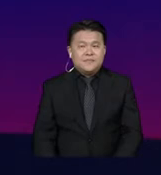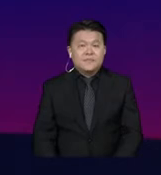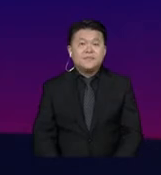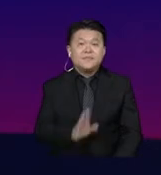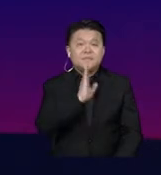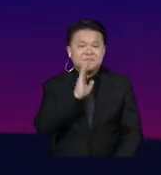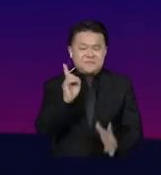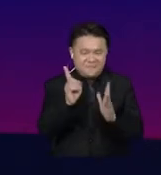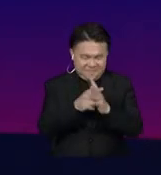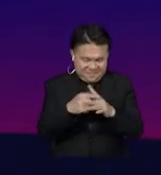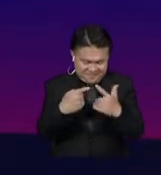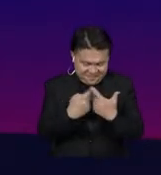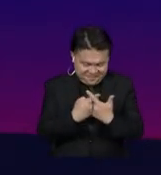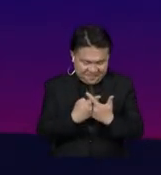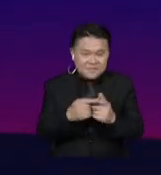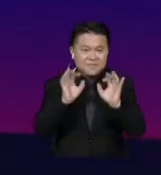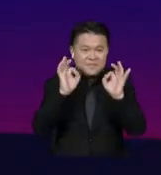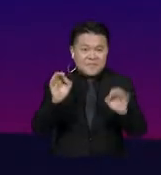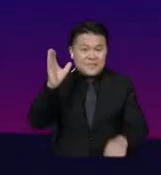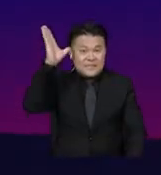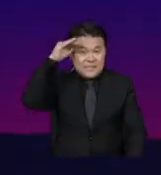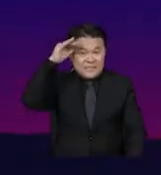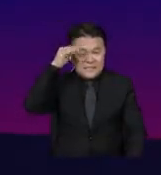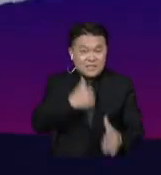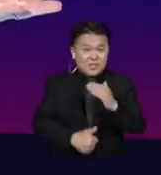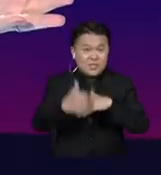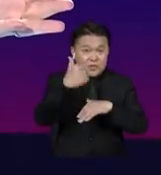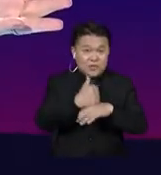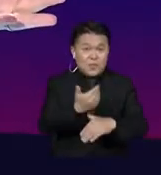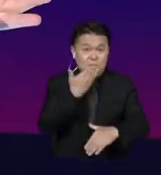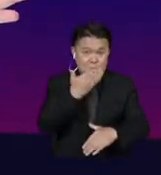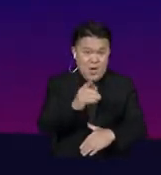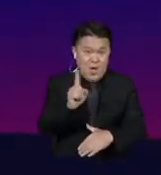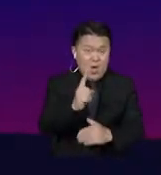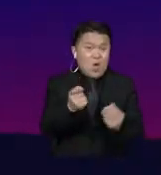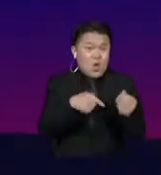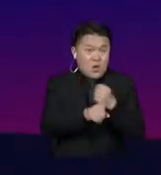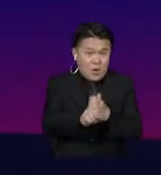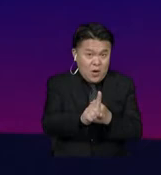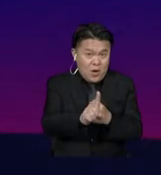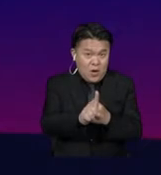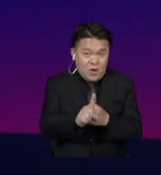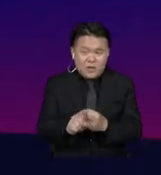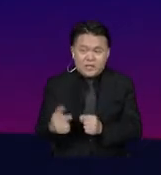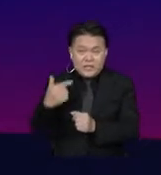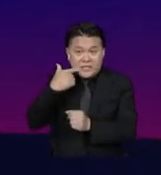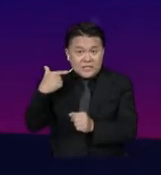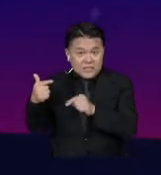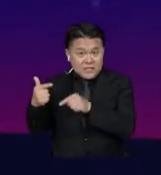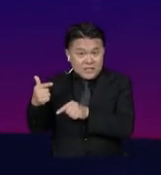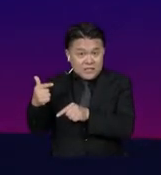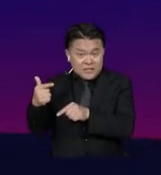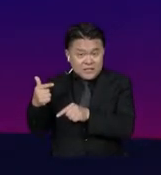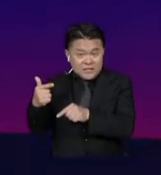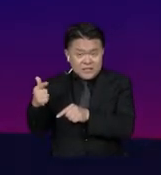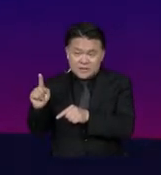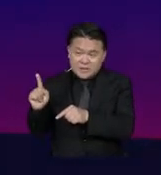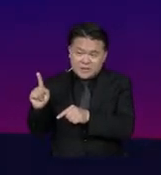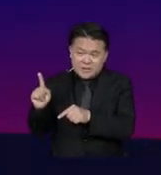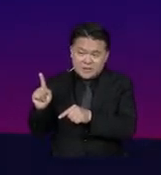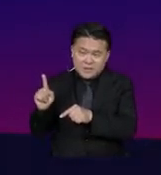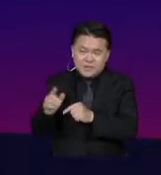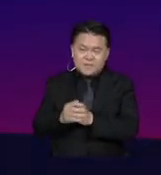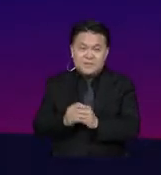that some wolves were attracted to people, just like the cleaner rats are attracted to the mouth of a